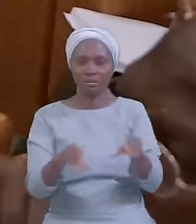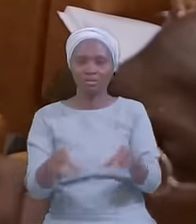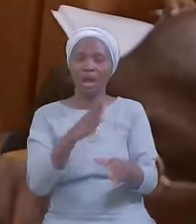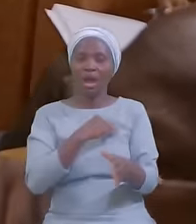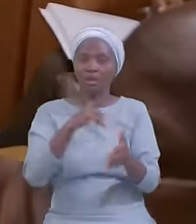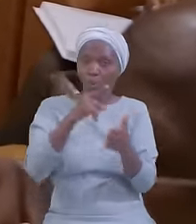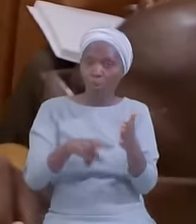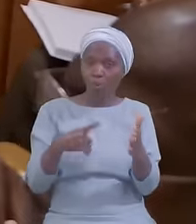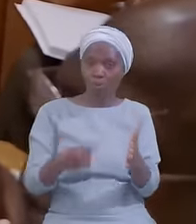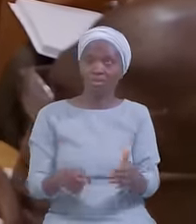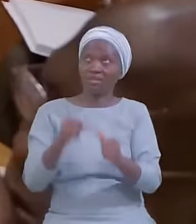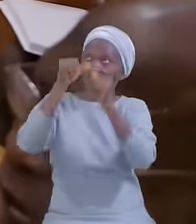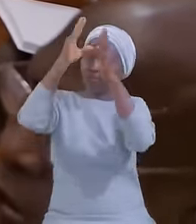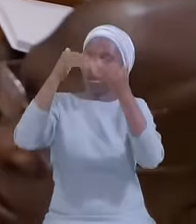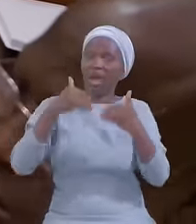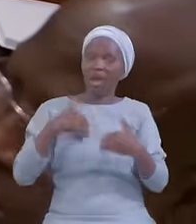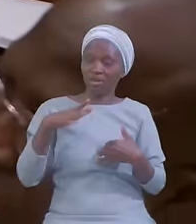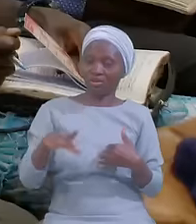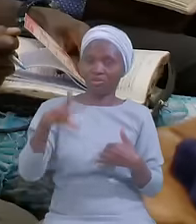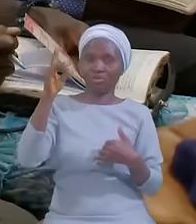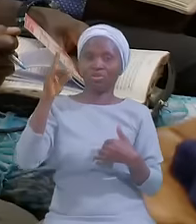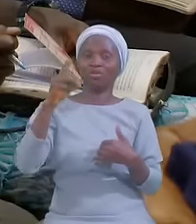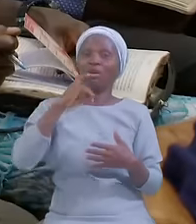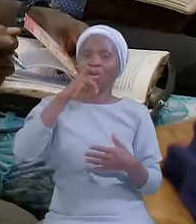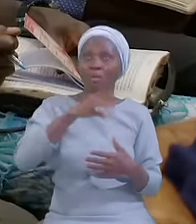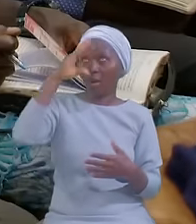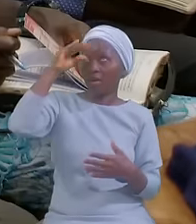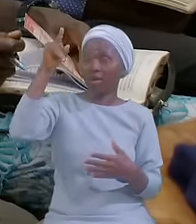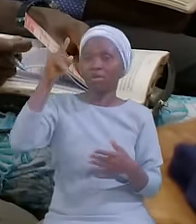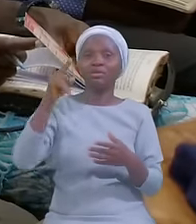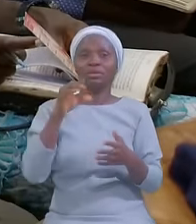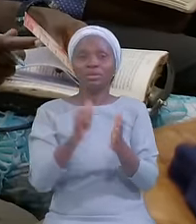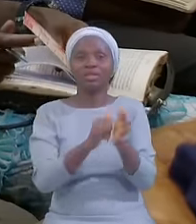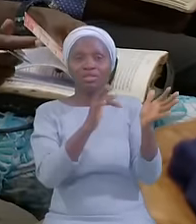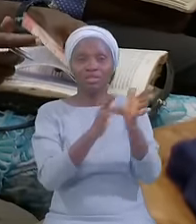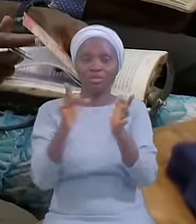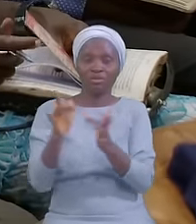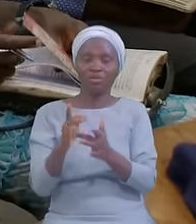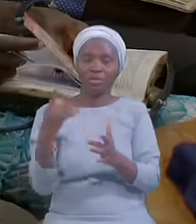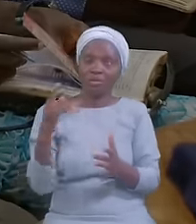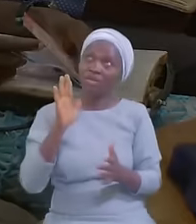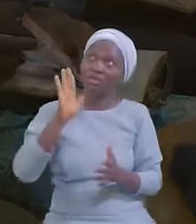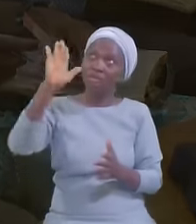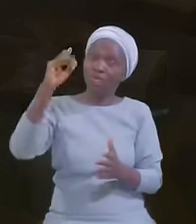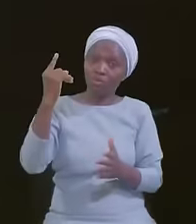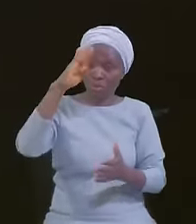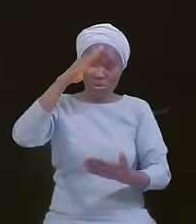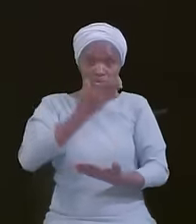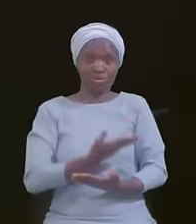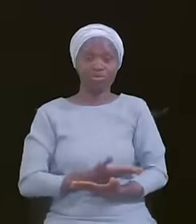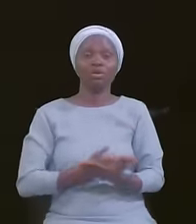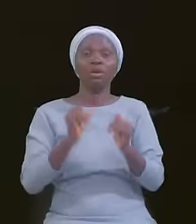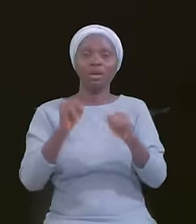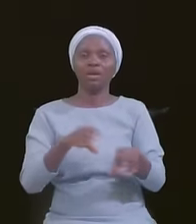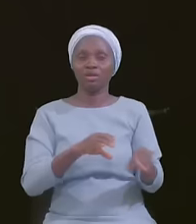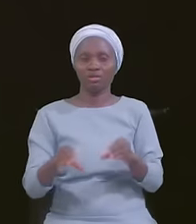Father had ordained and authorized that Christ, his only begotten Son, could do. They began to